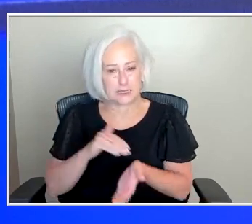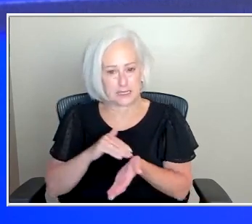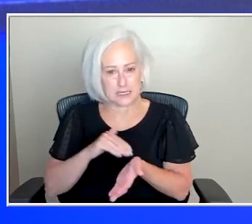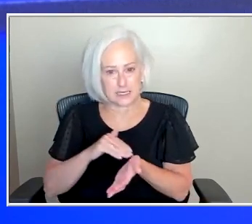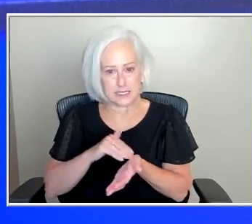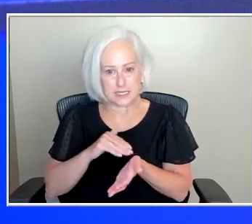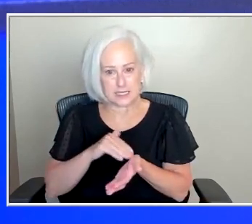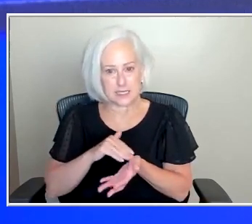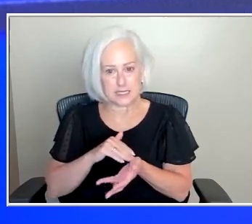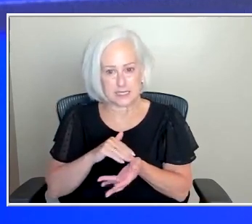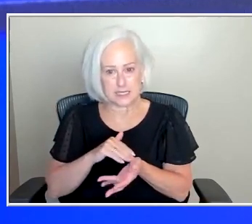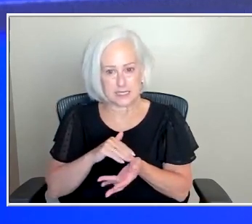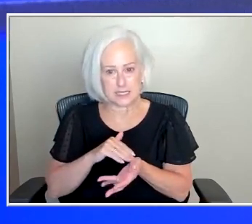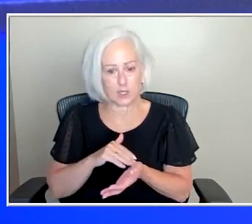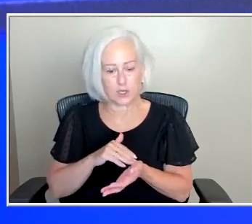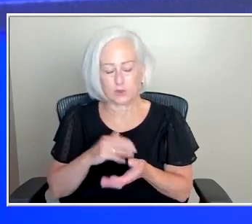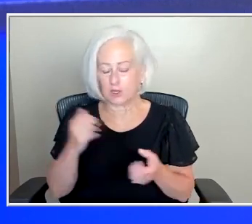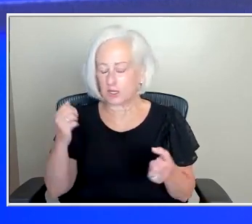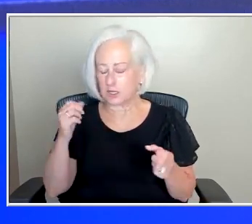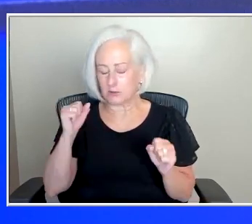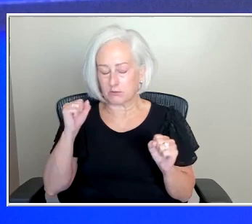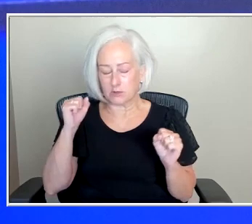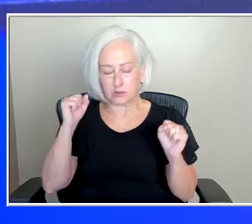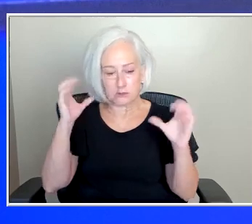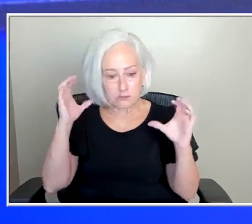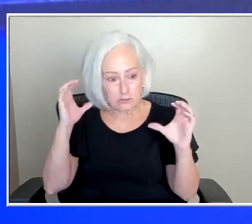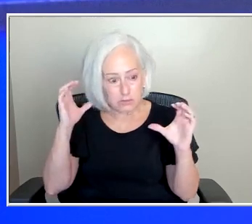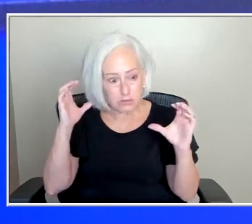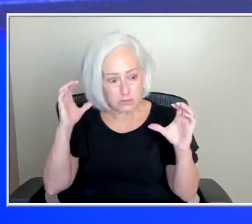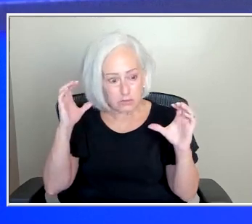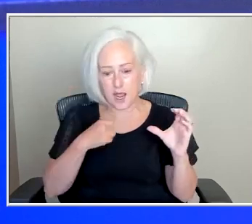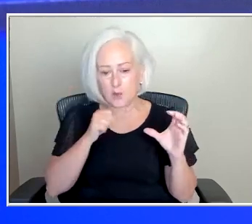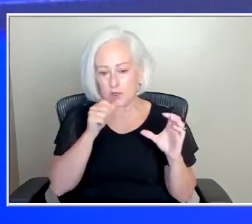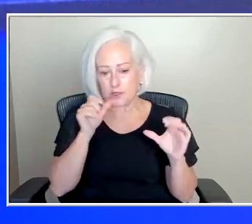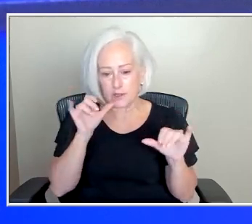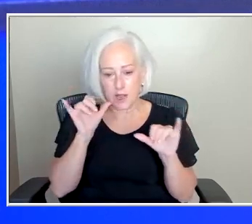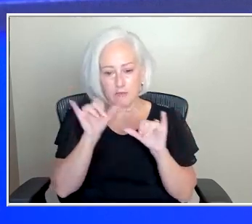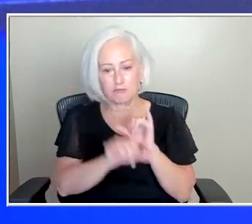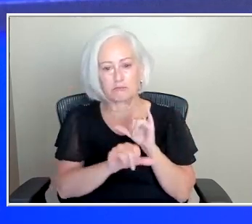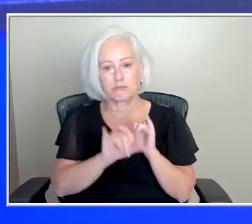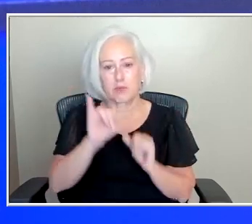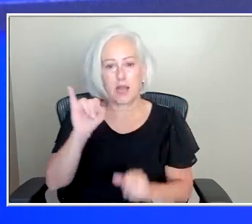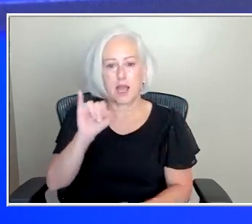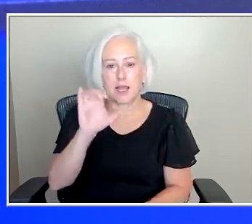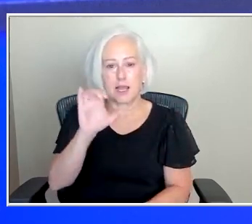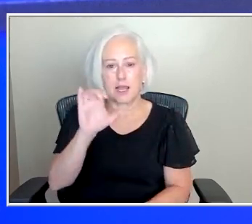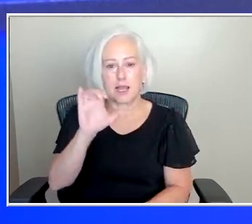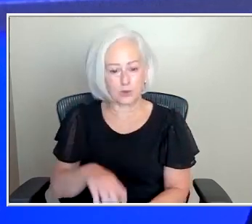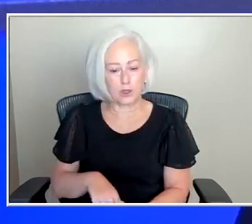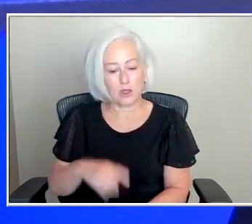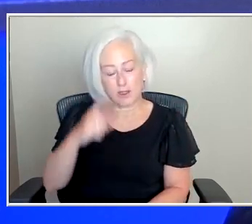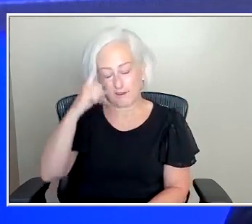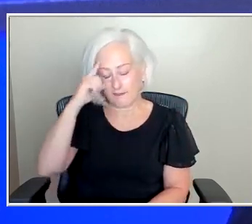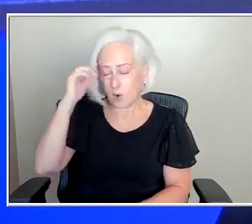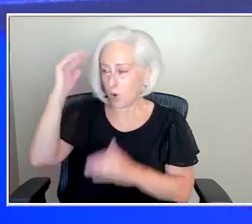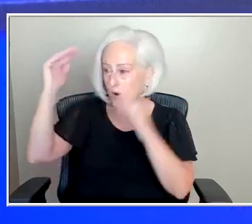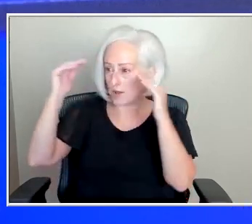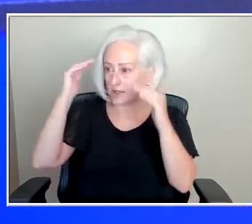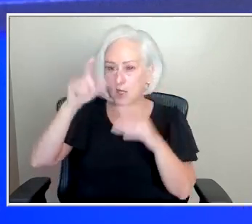in ICU, because for an adult, it should be 13.5